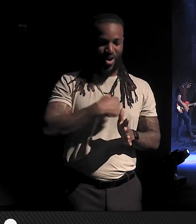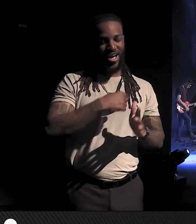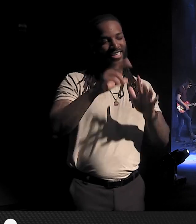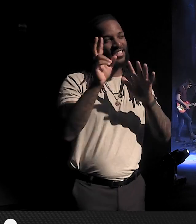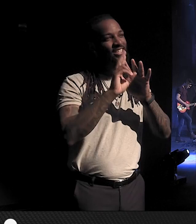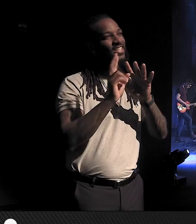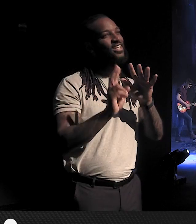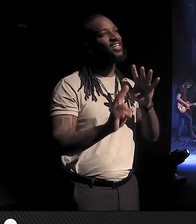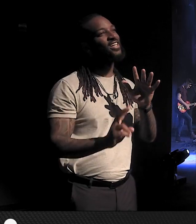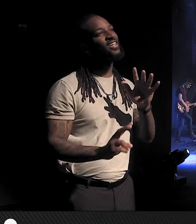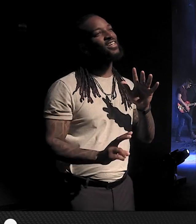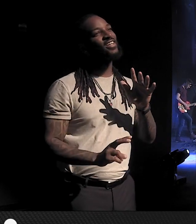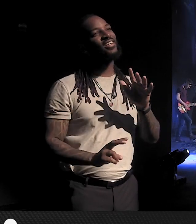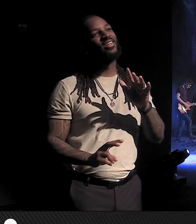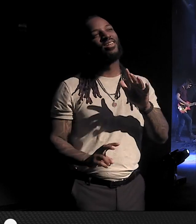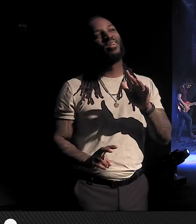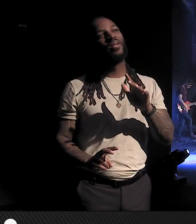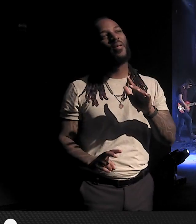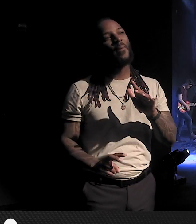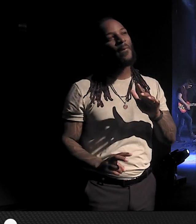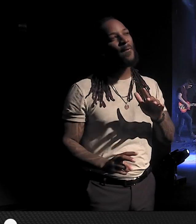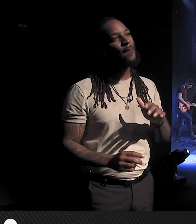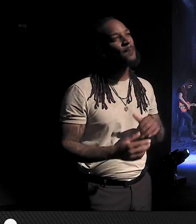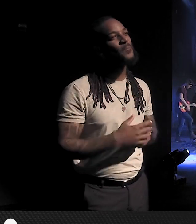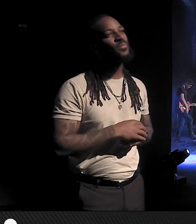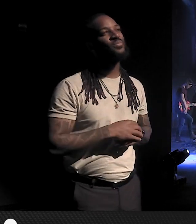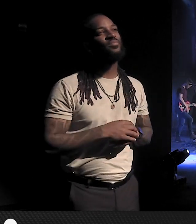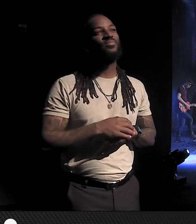all sinking.